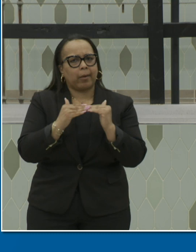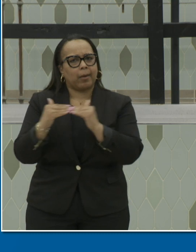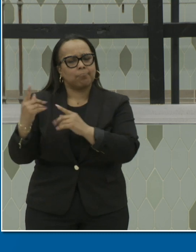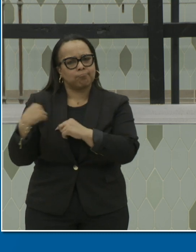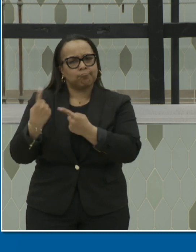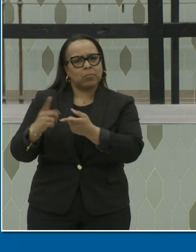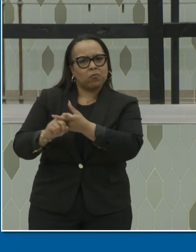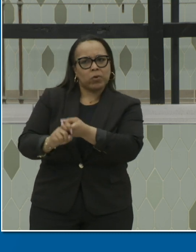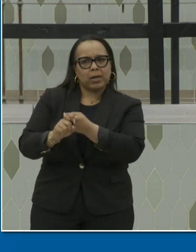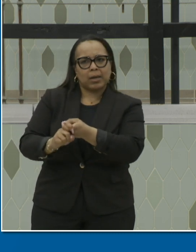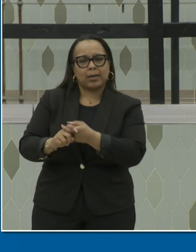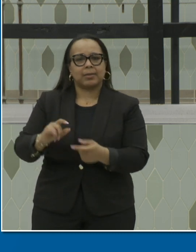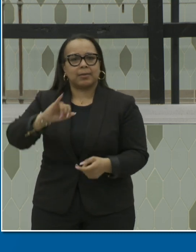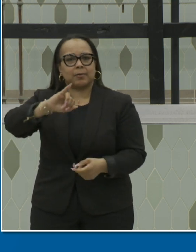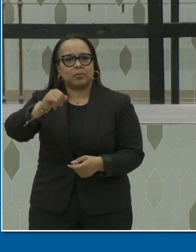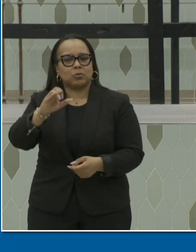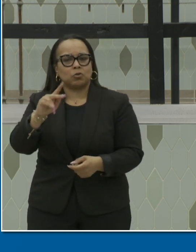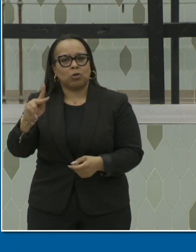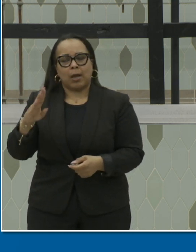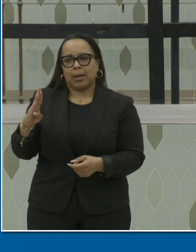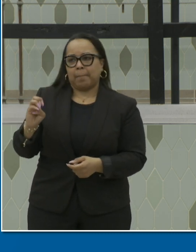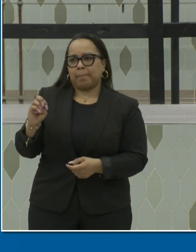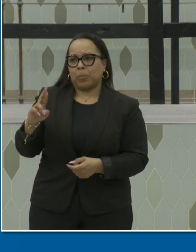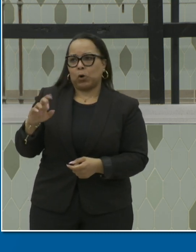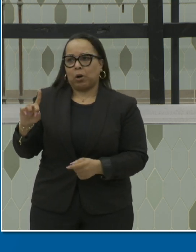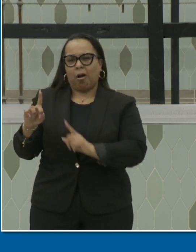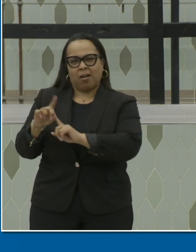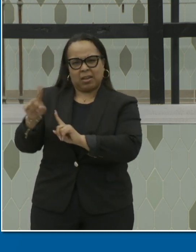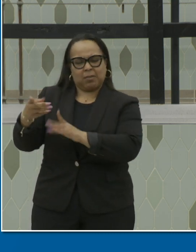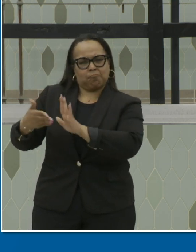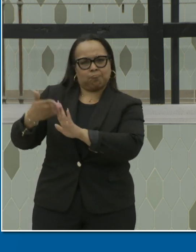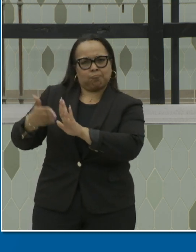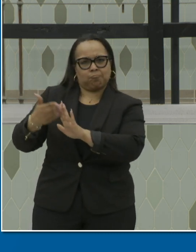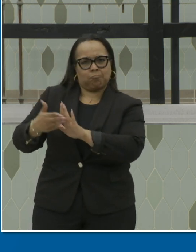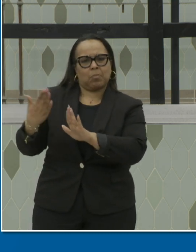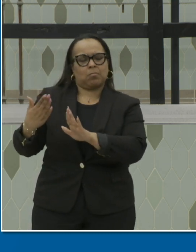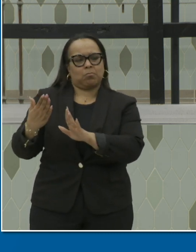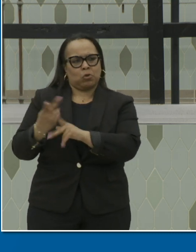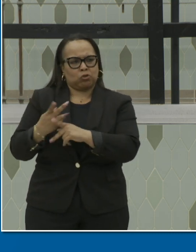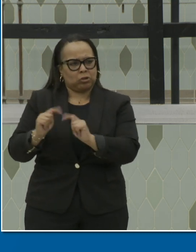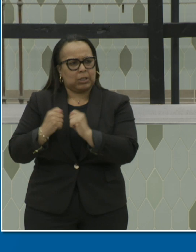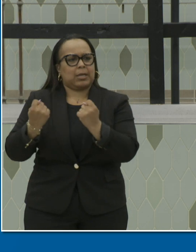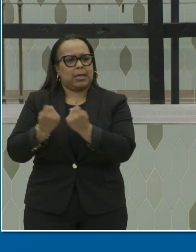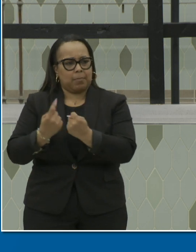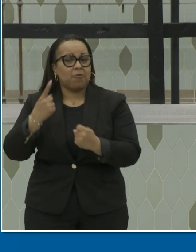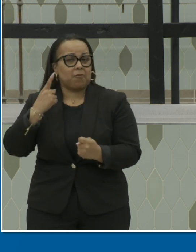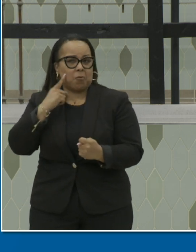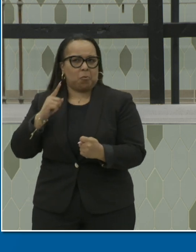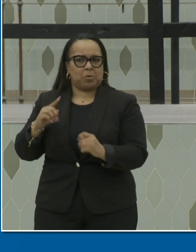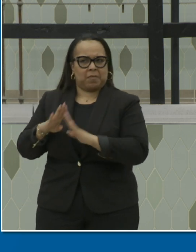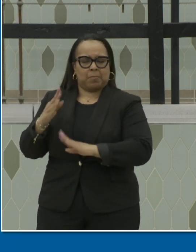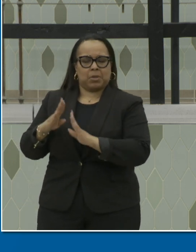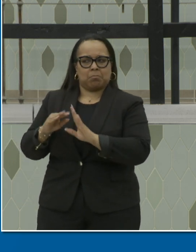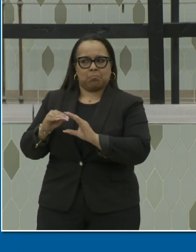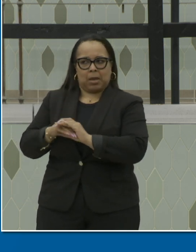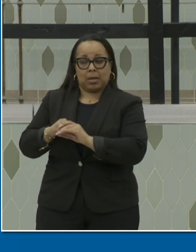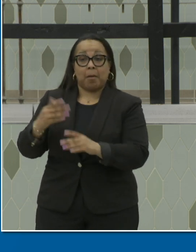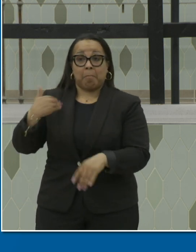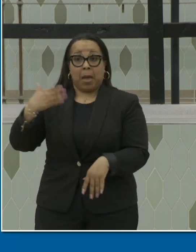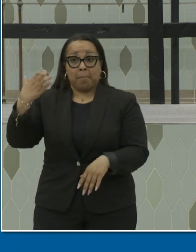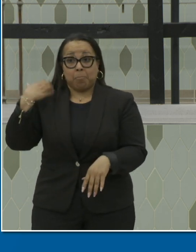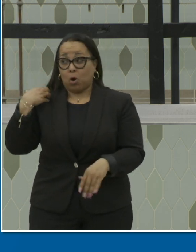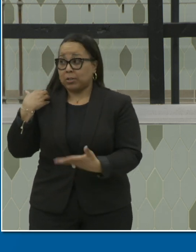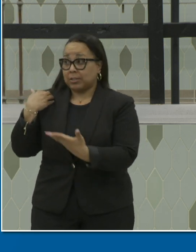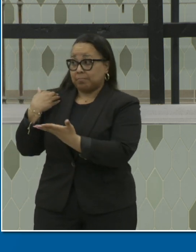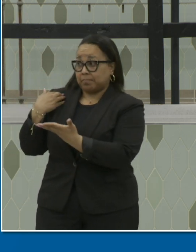long-term friend, Jack Bernard, who led up the construction lending team for Chase's Community Development Bank. I'd like to also acknowledge my boss,